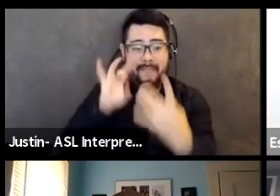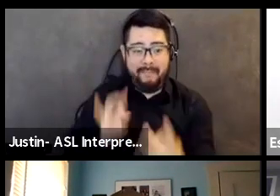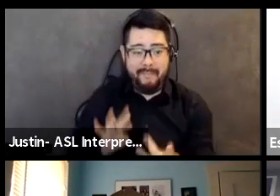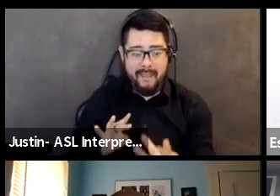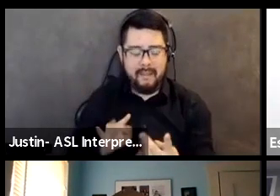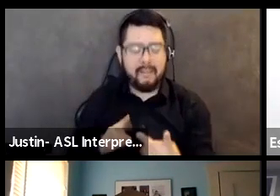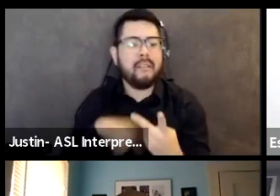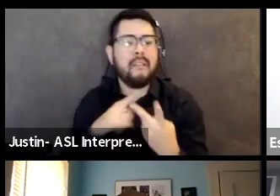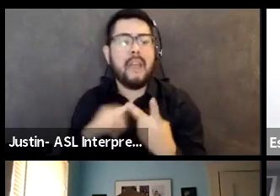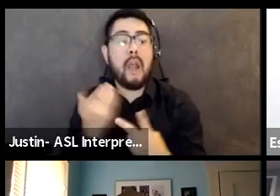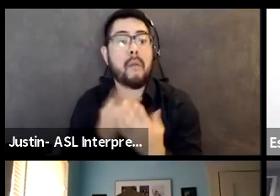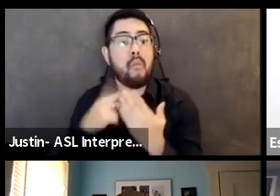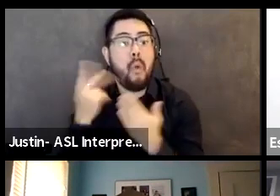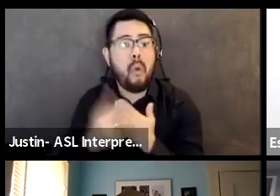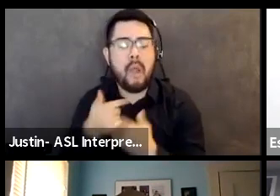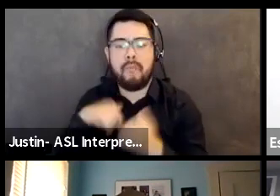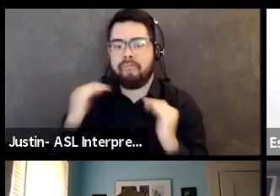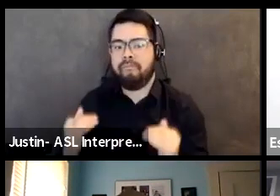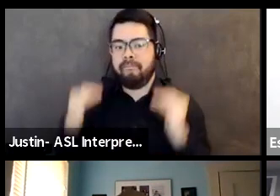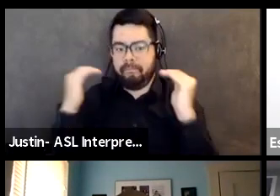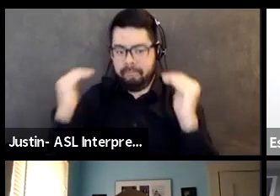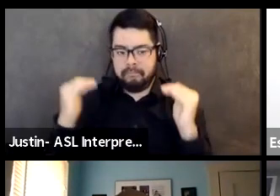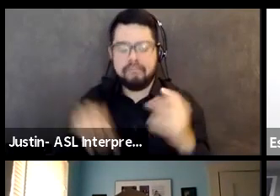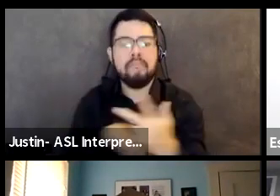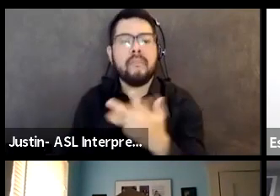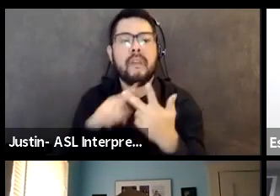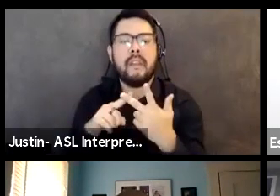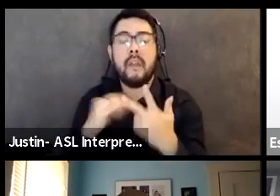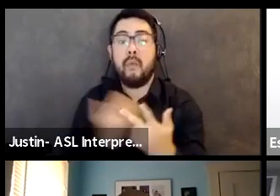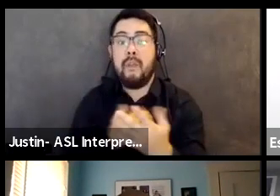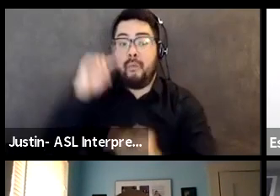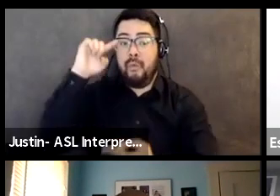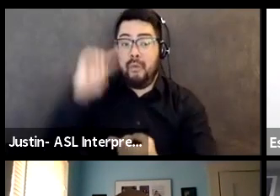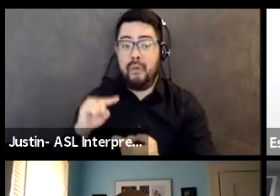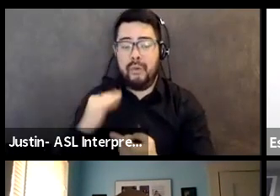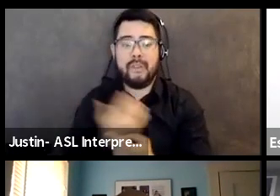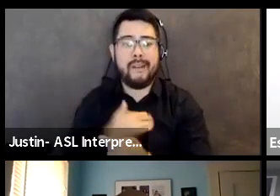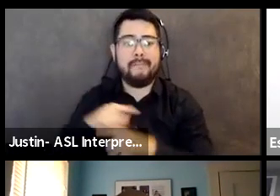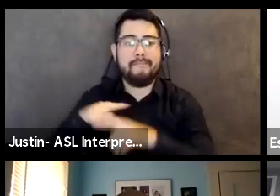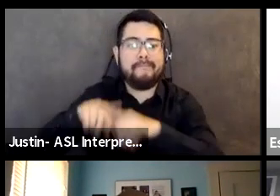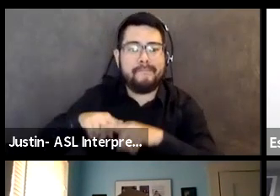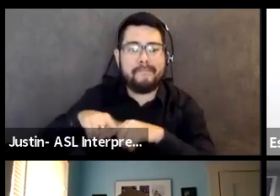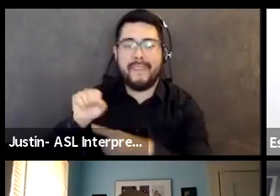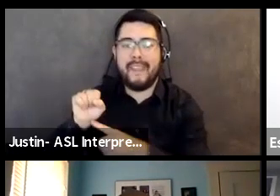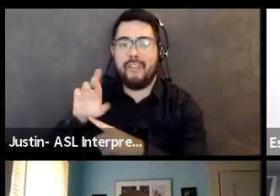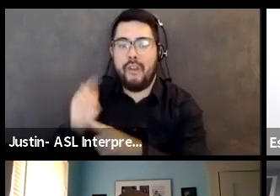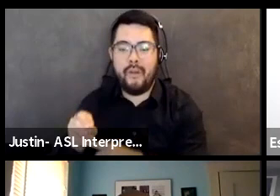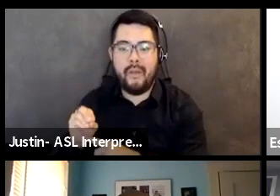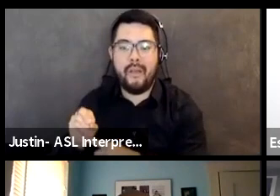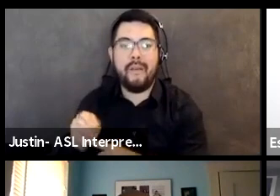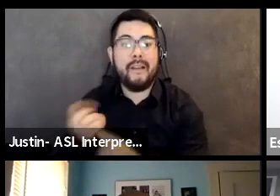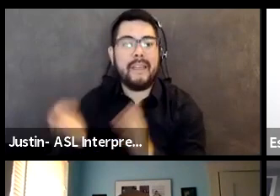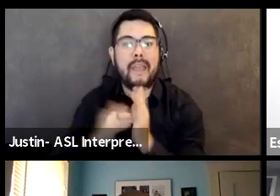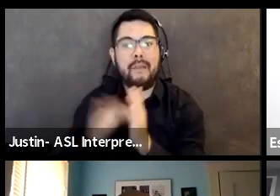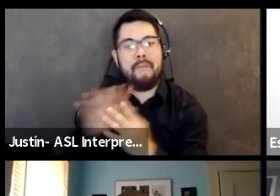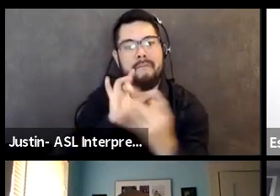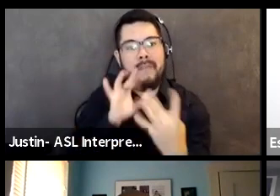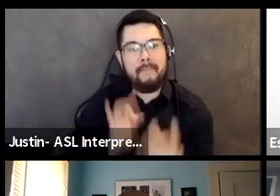the program as a result of their feedback and we've also reduced our reliance on sros as a result of their feedback